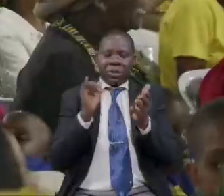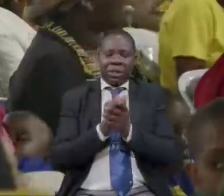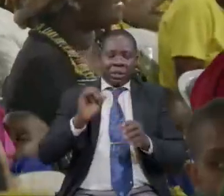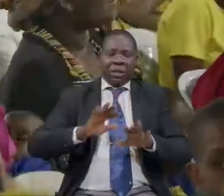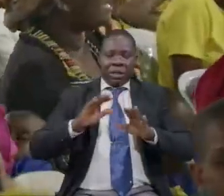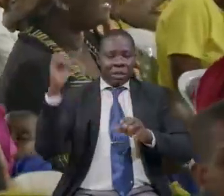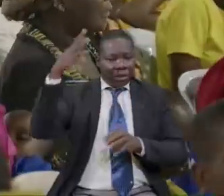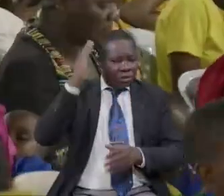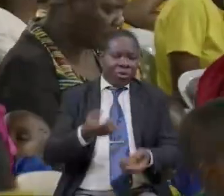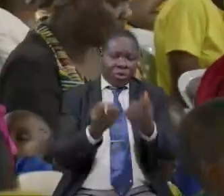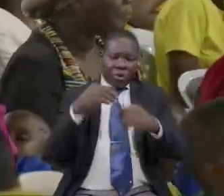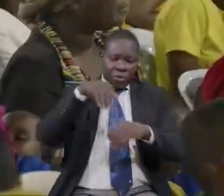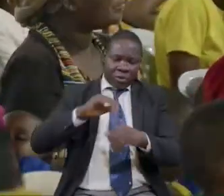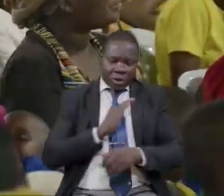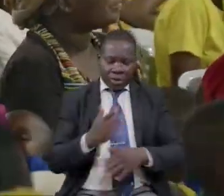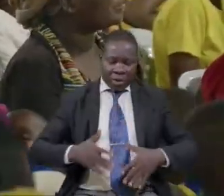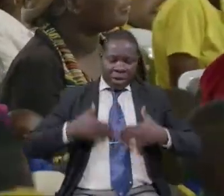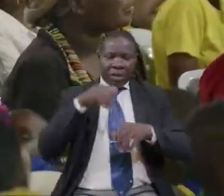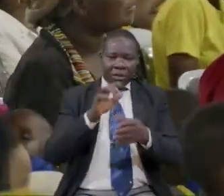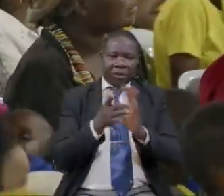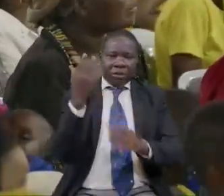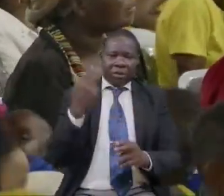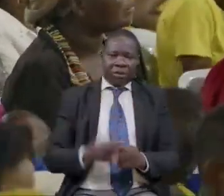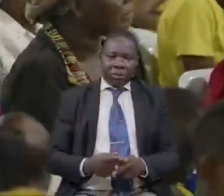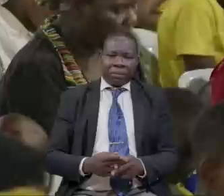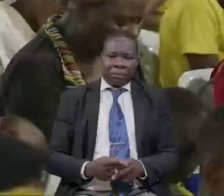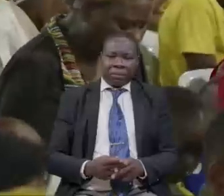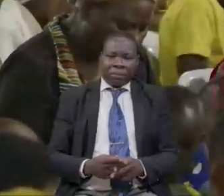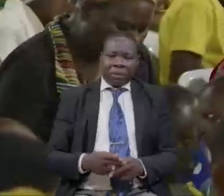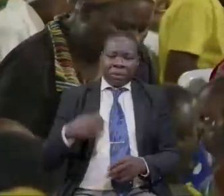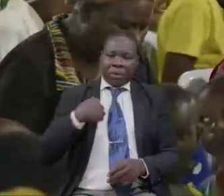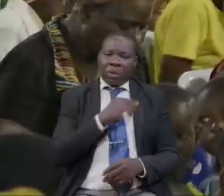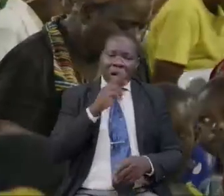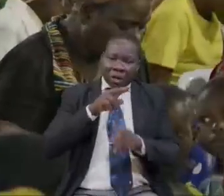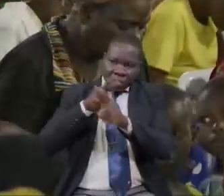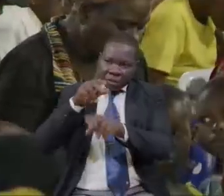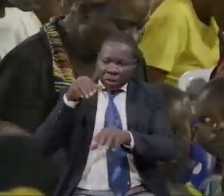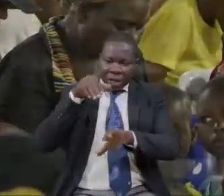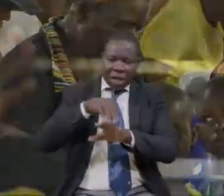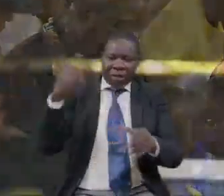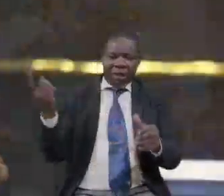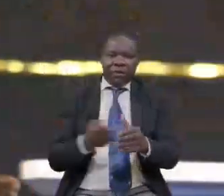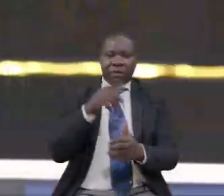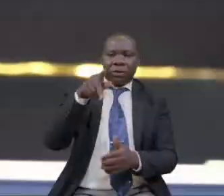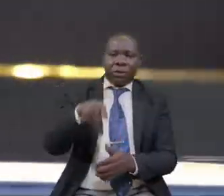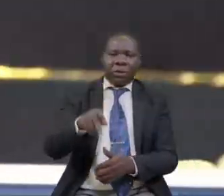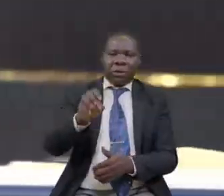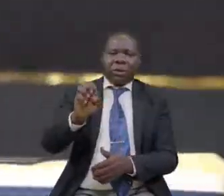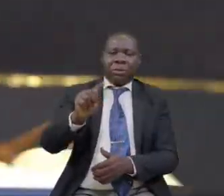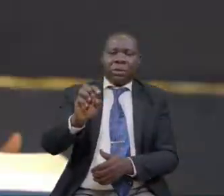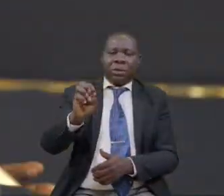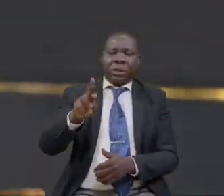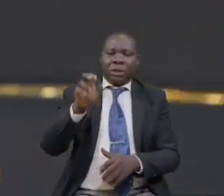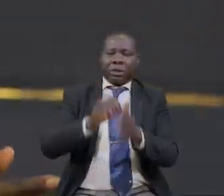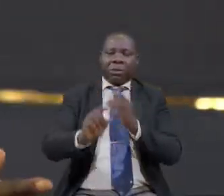Jesus' name. And we're looking at 1 Peter chapter 1. And we're reading from verse 3.